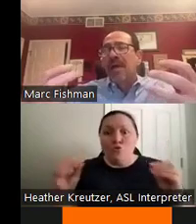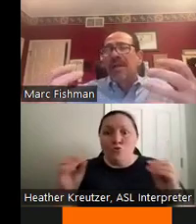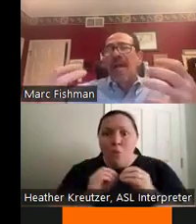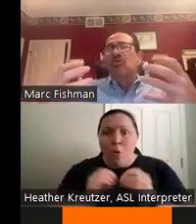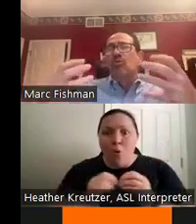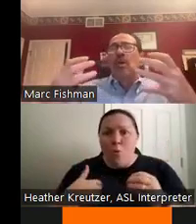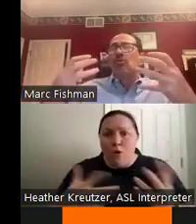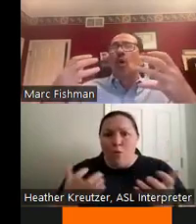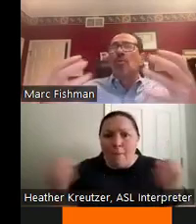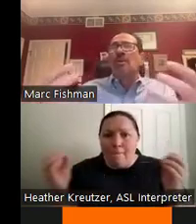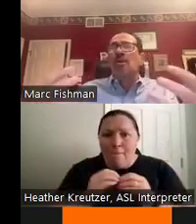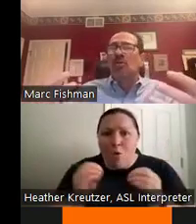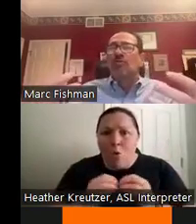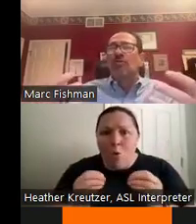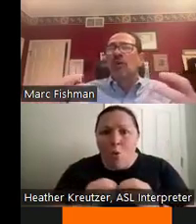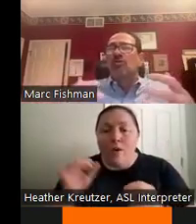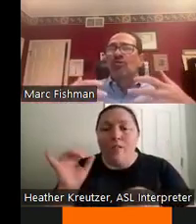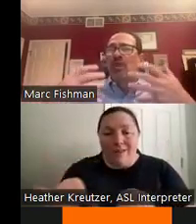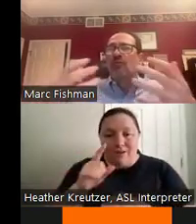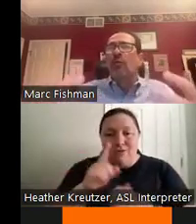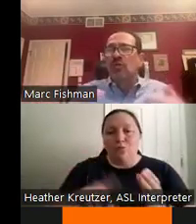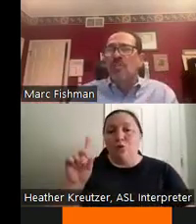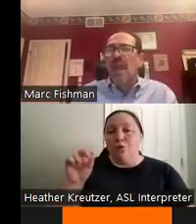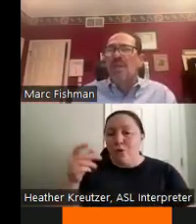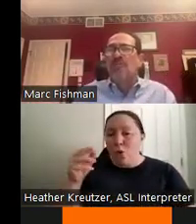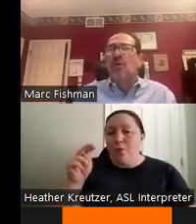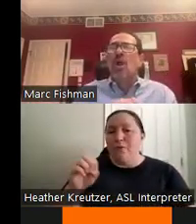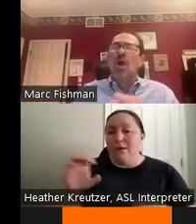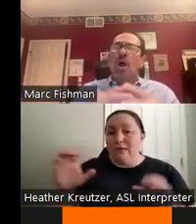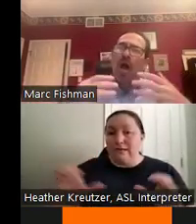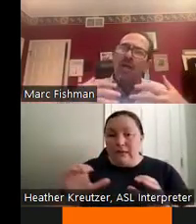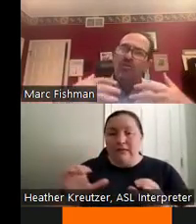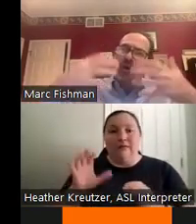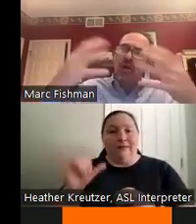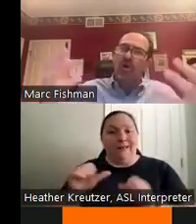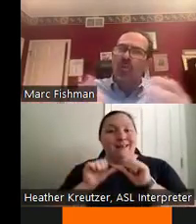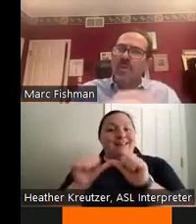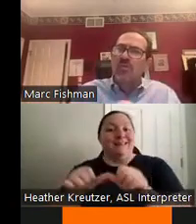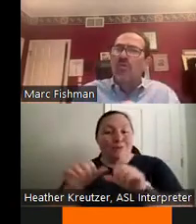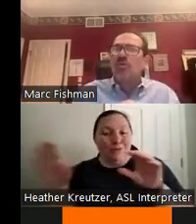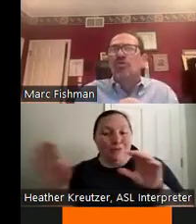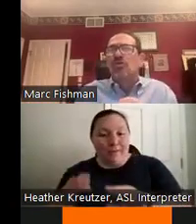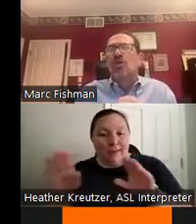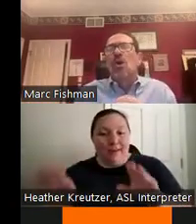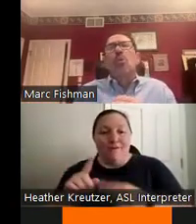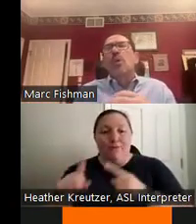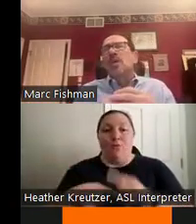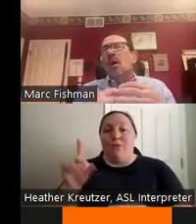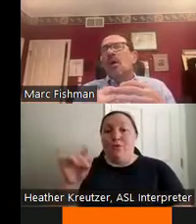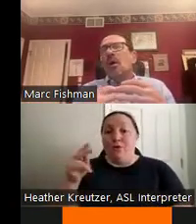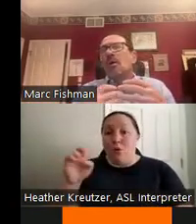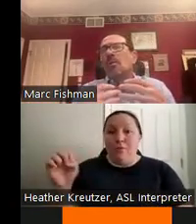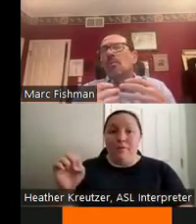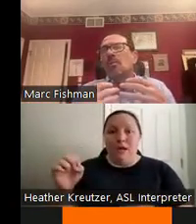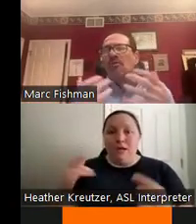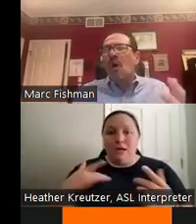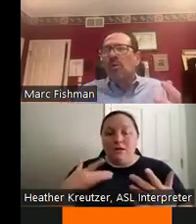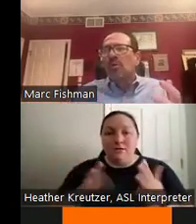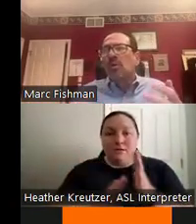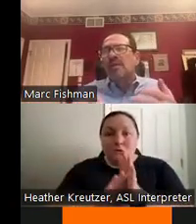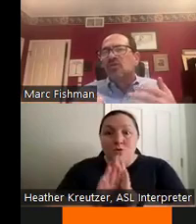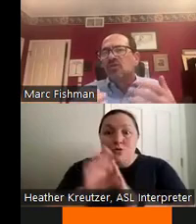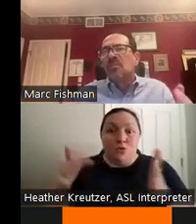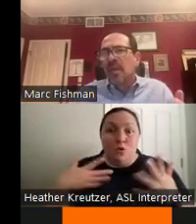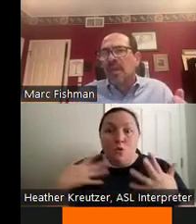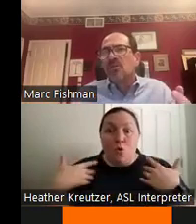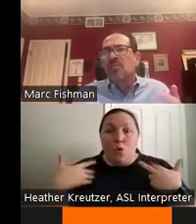that, right? And that's what dopamine does for us. It reinforces behavior. As there are dopamine surges, we are